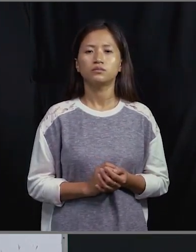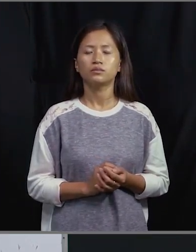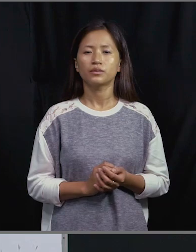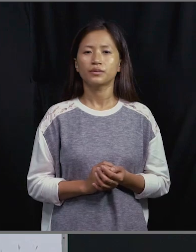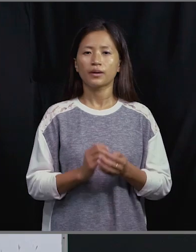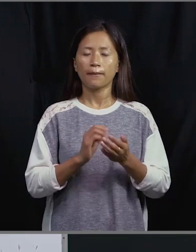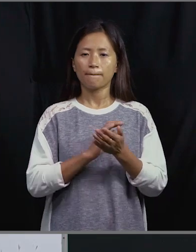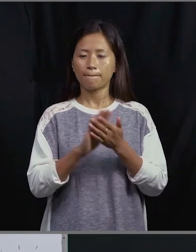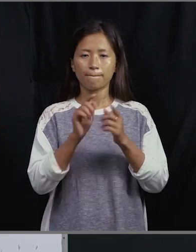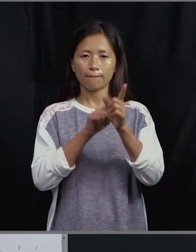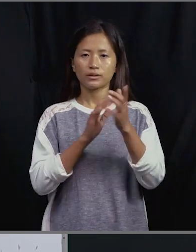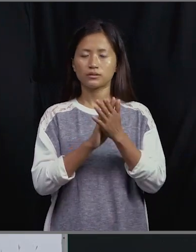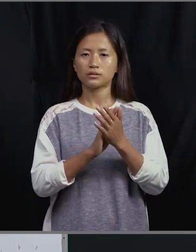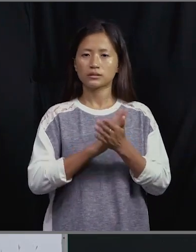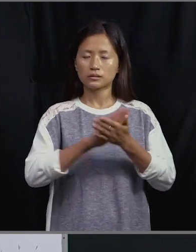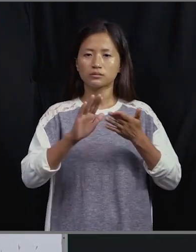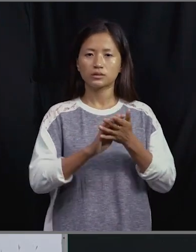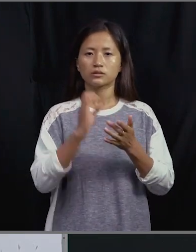by the complete combustion